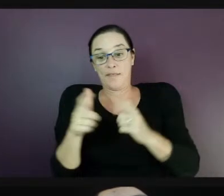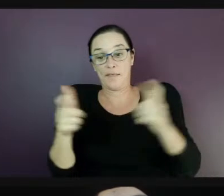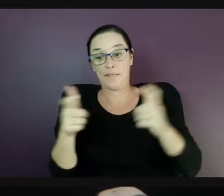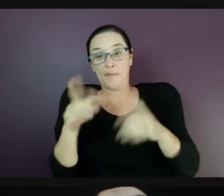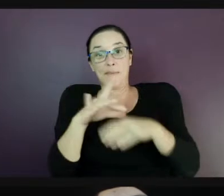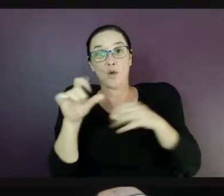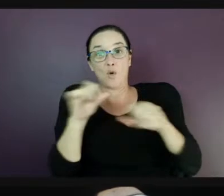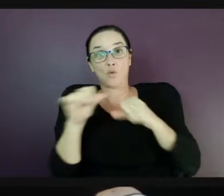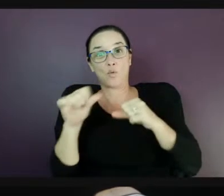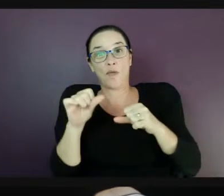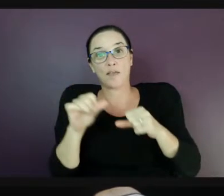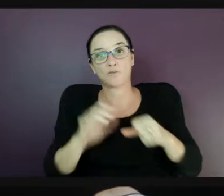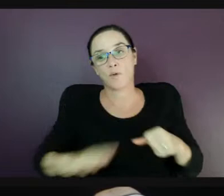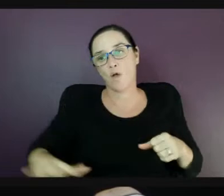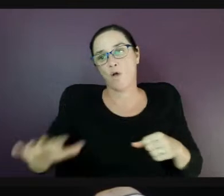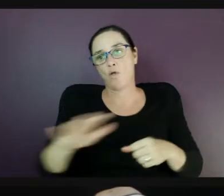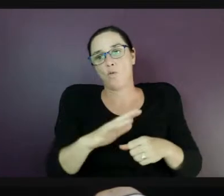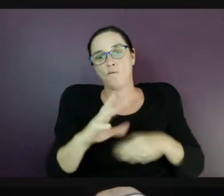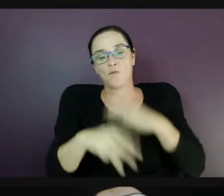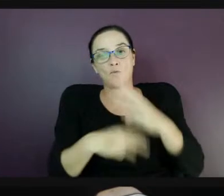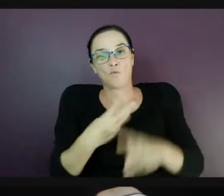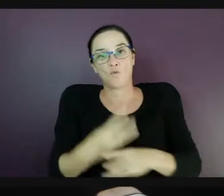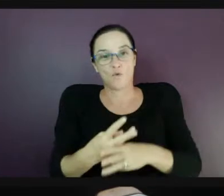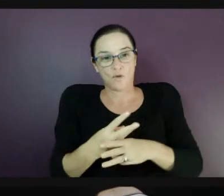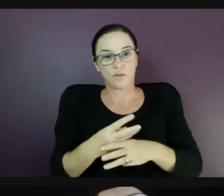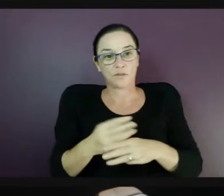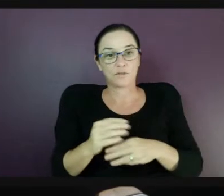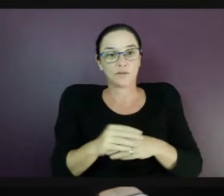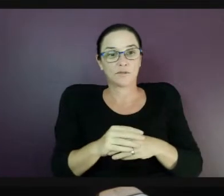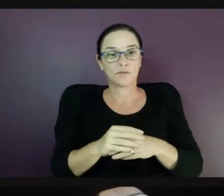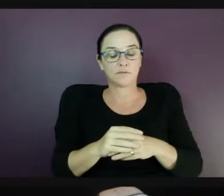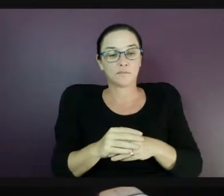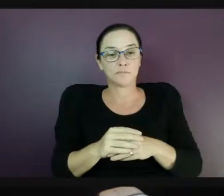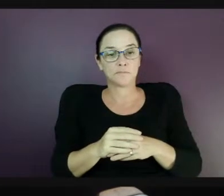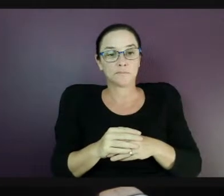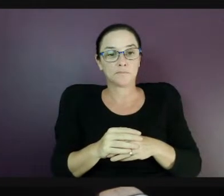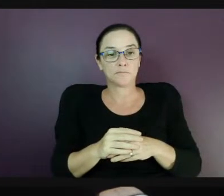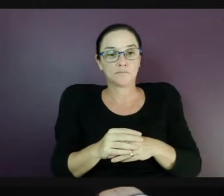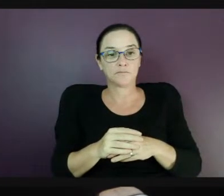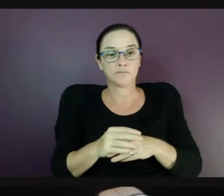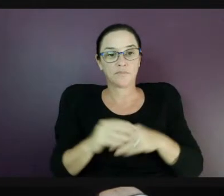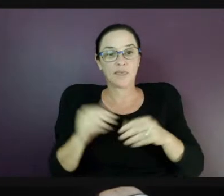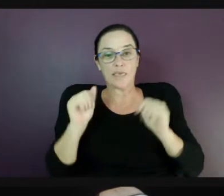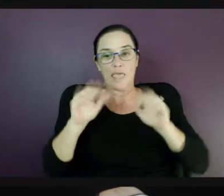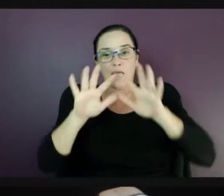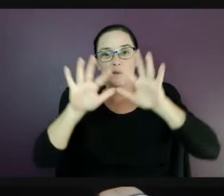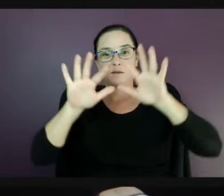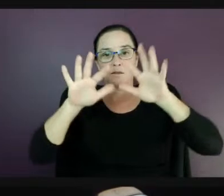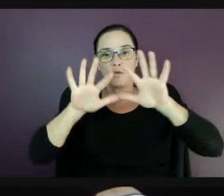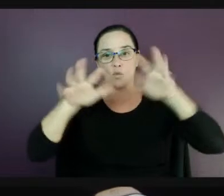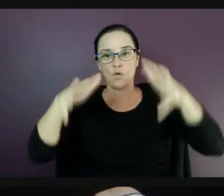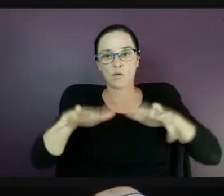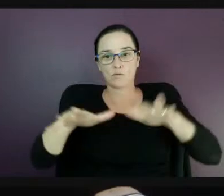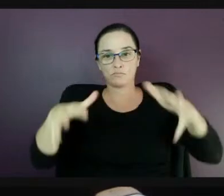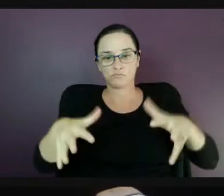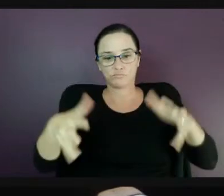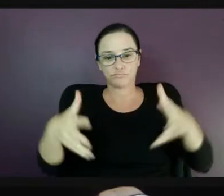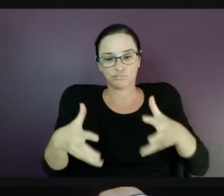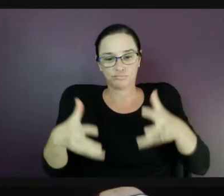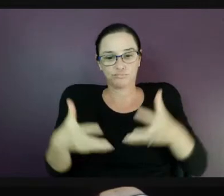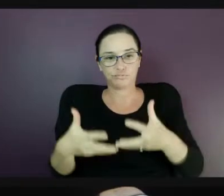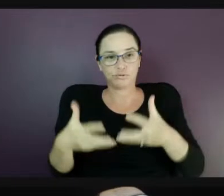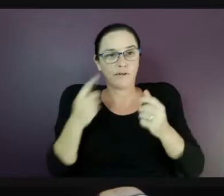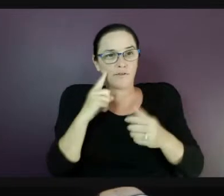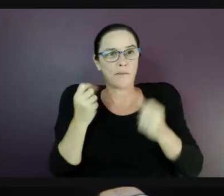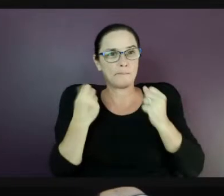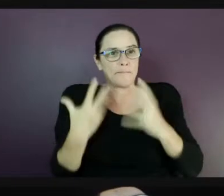world and going in cycles all the way around the globe over several weeks. So that's energy